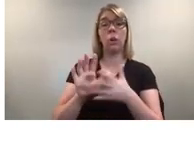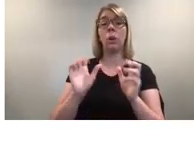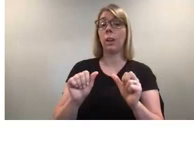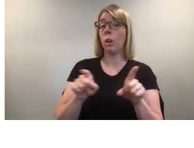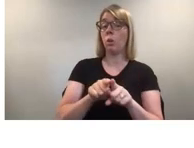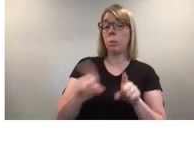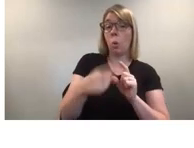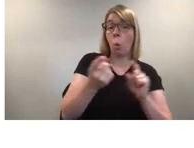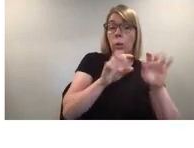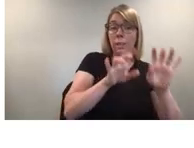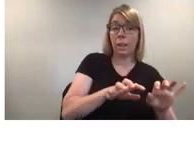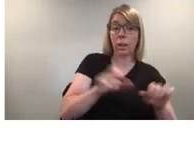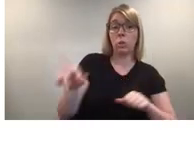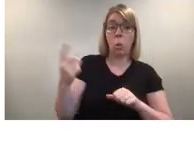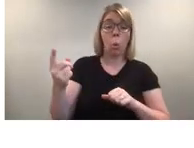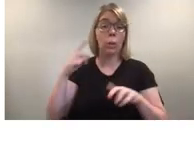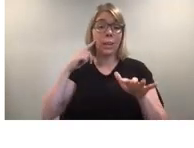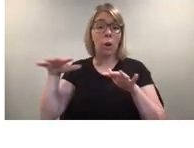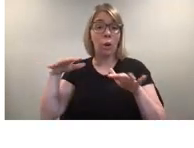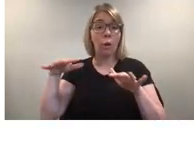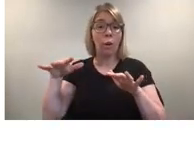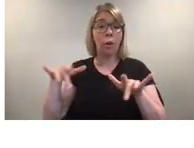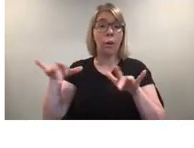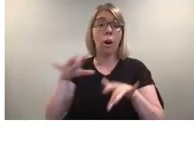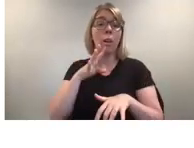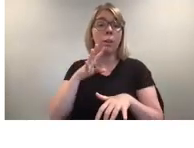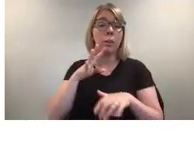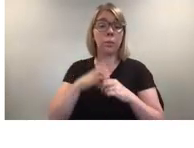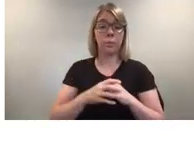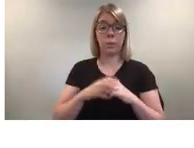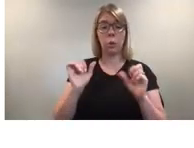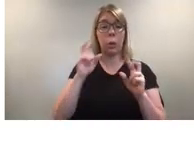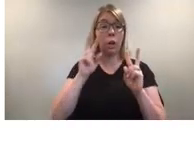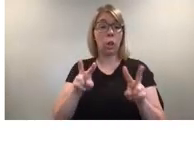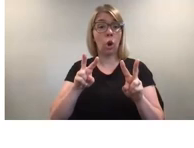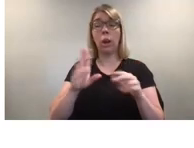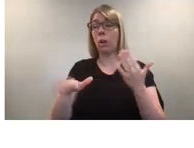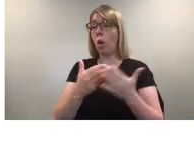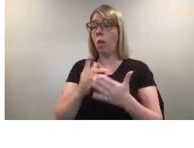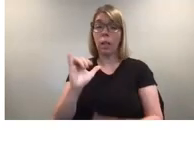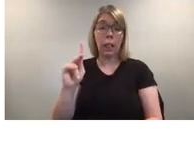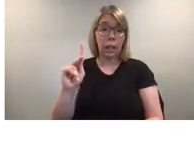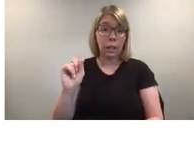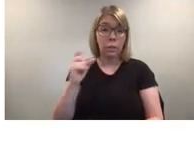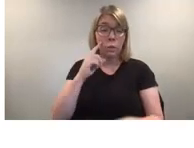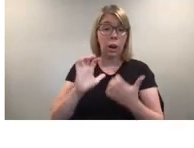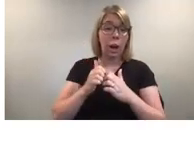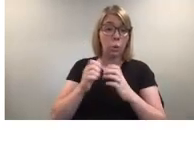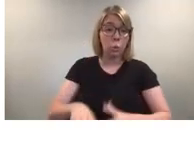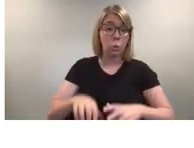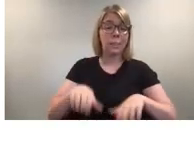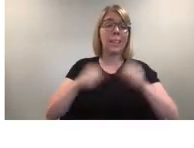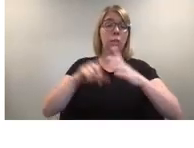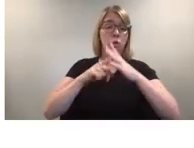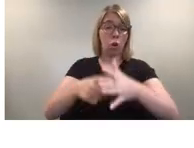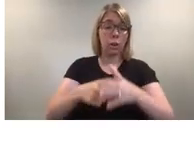text. And don't forget to look at the tool documentation for all the links to get started and for some example use cases.